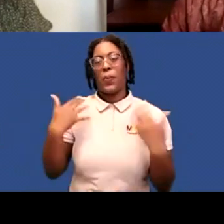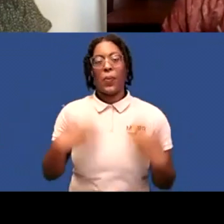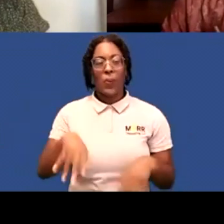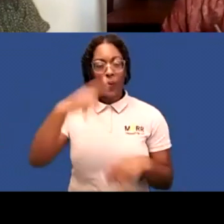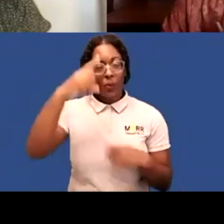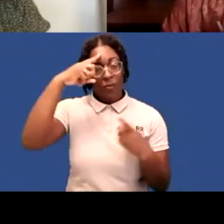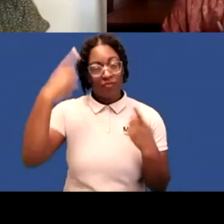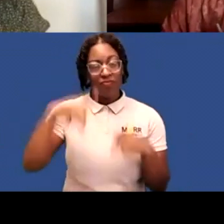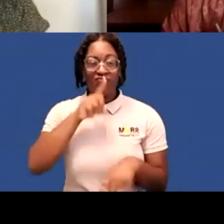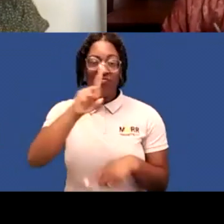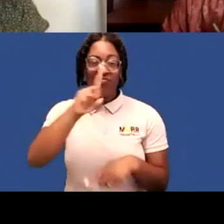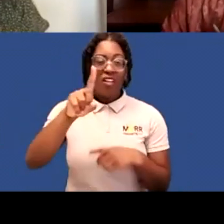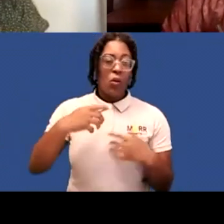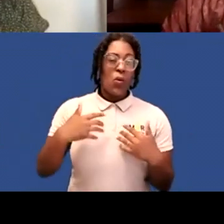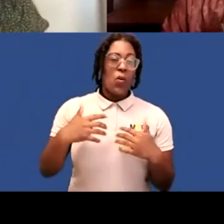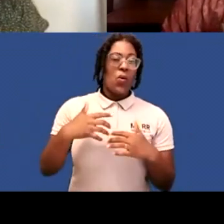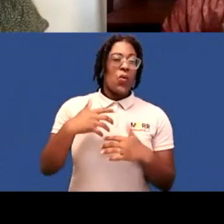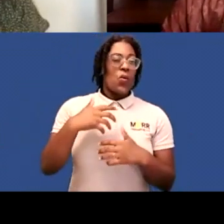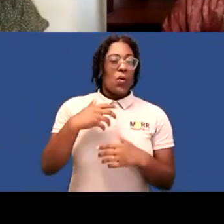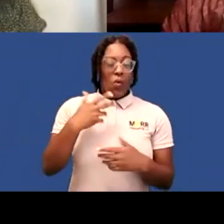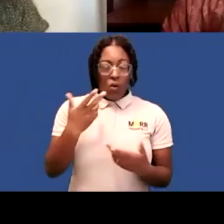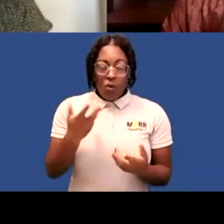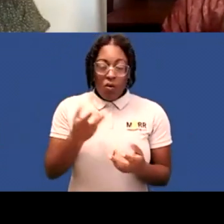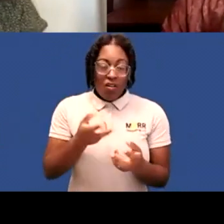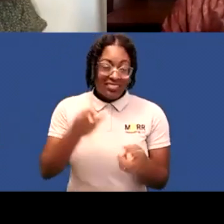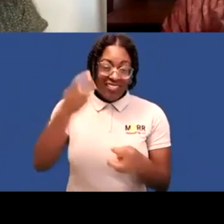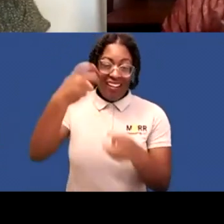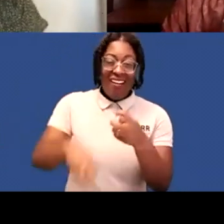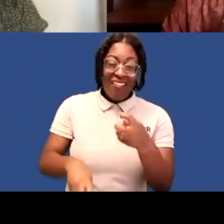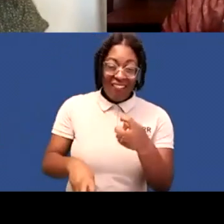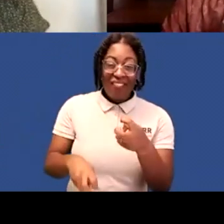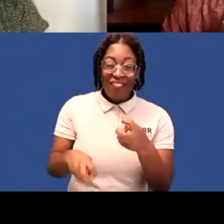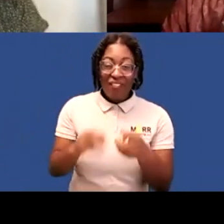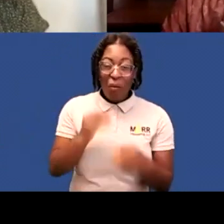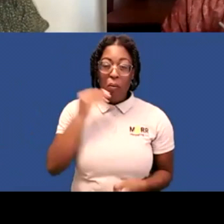have 5-year-olds. And